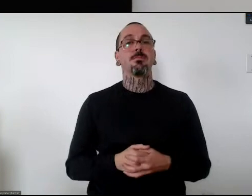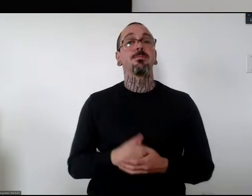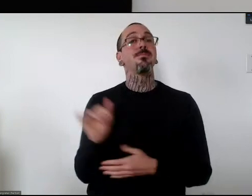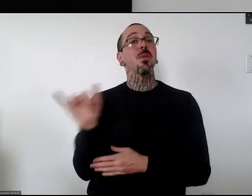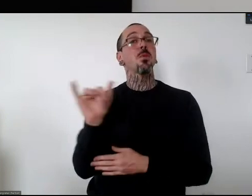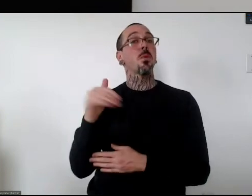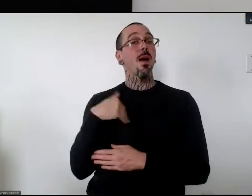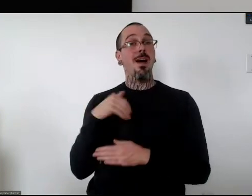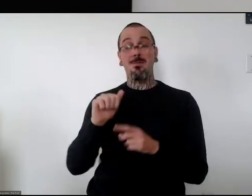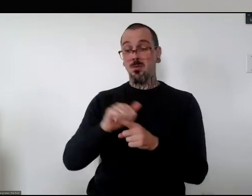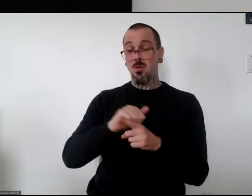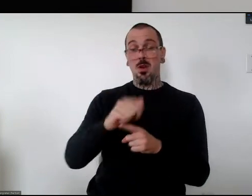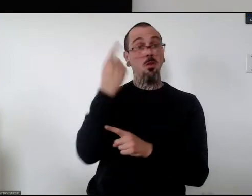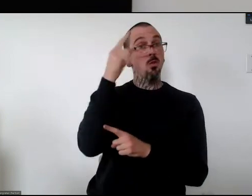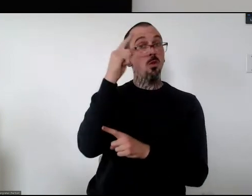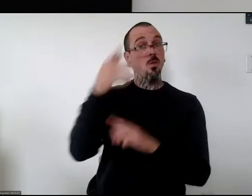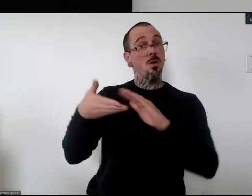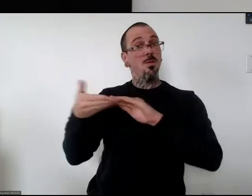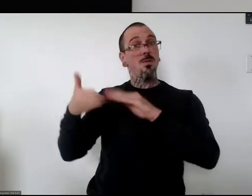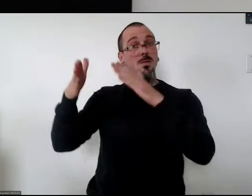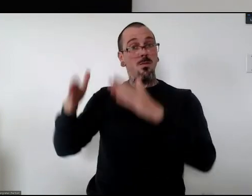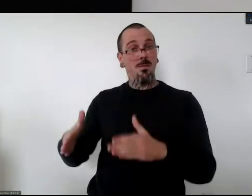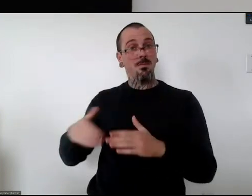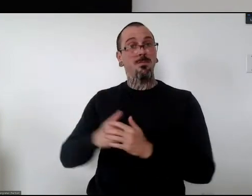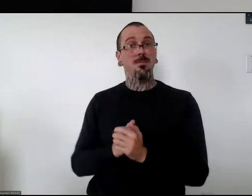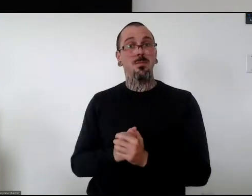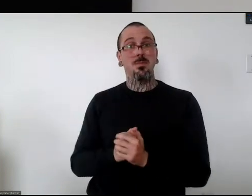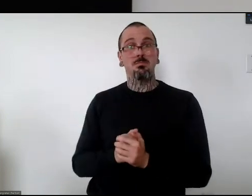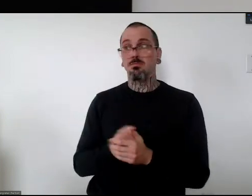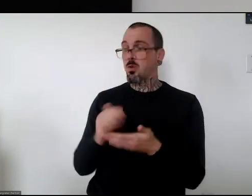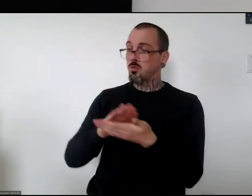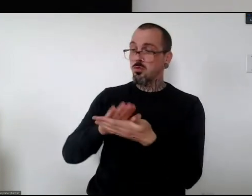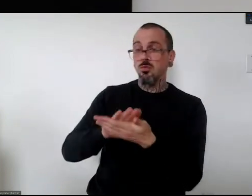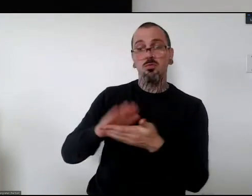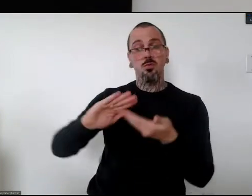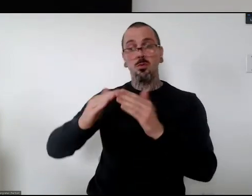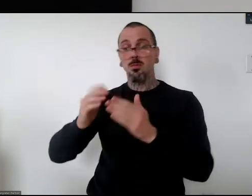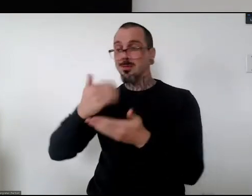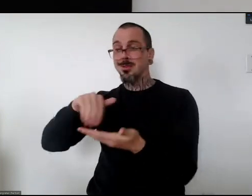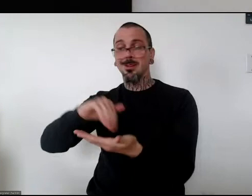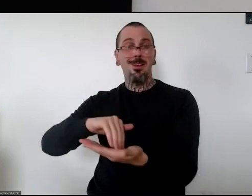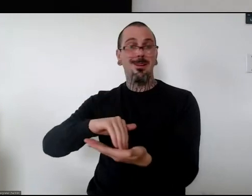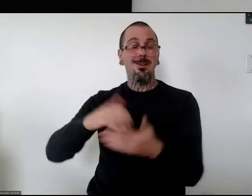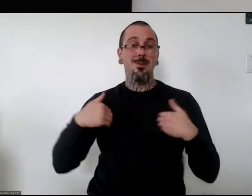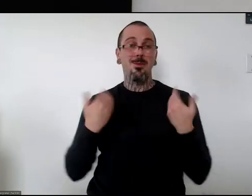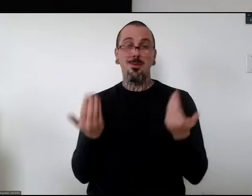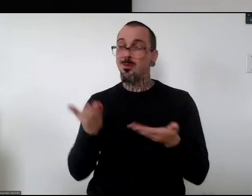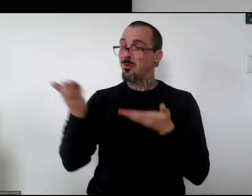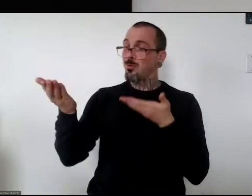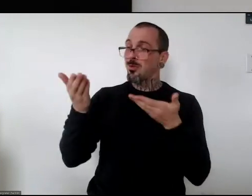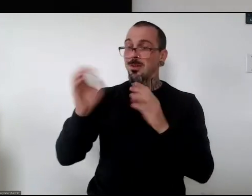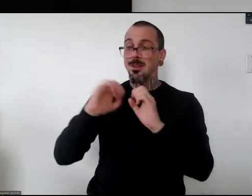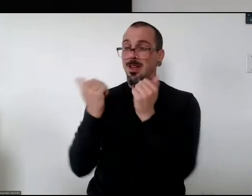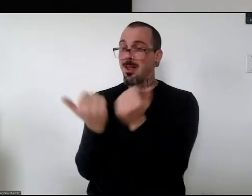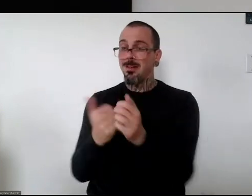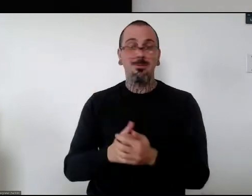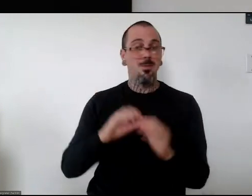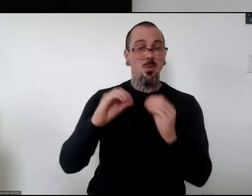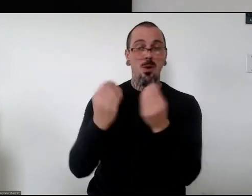wider audience of potential facilitators in schools, community centers, and youth-serving agencies and